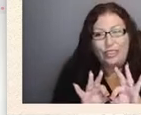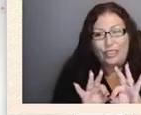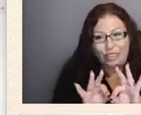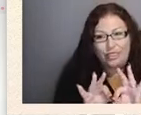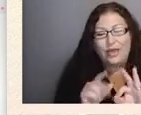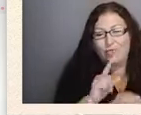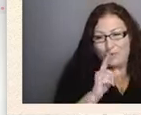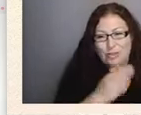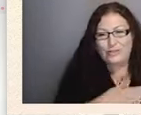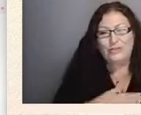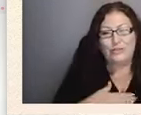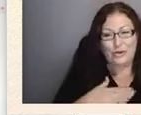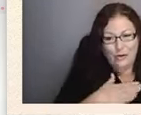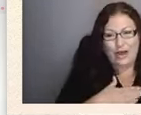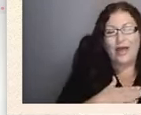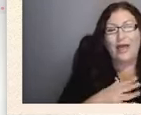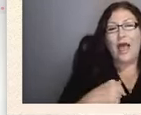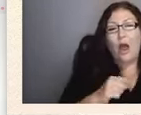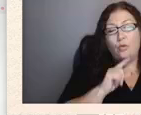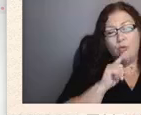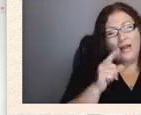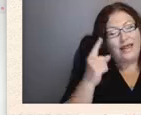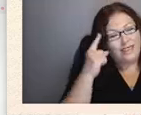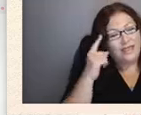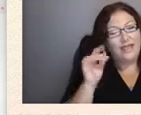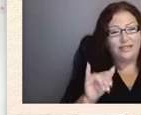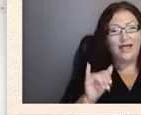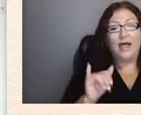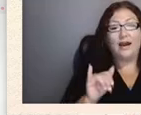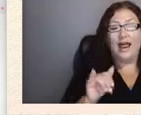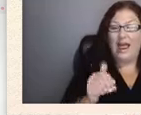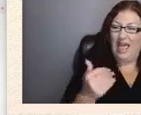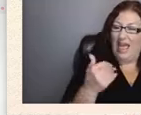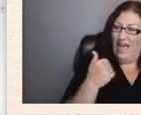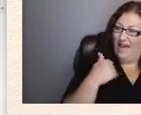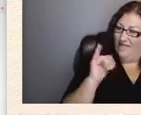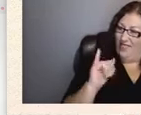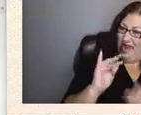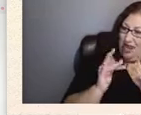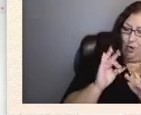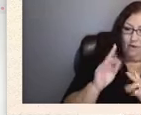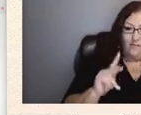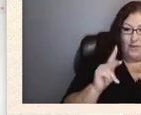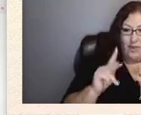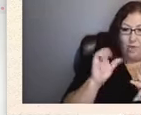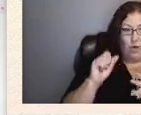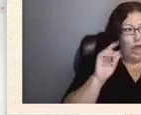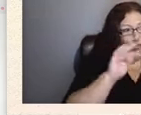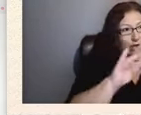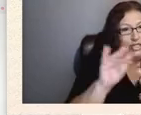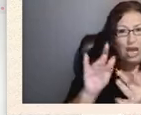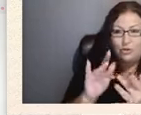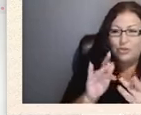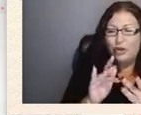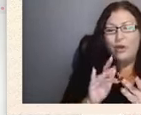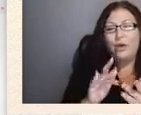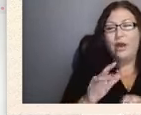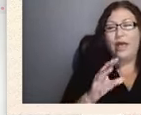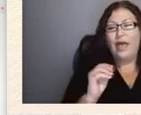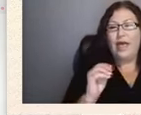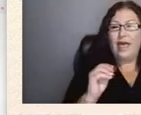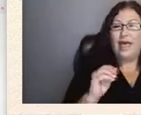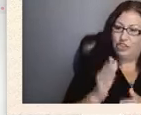enjoyable. And I really do think that just having a network of people to reach out to and to